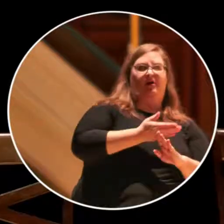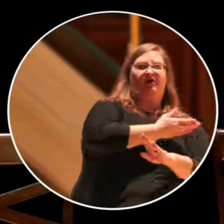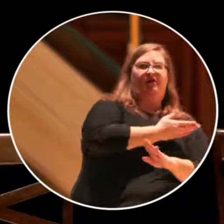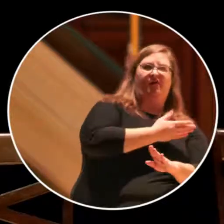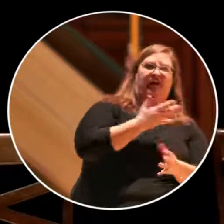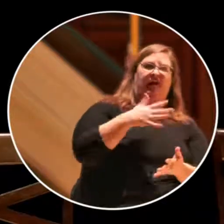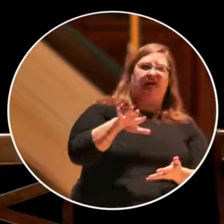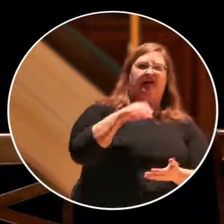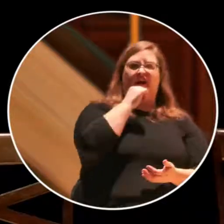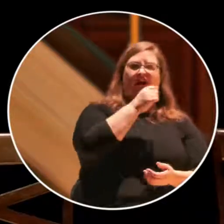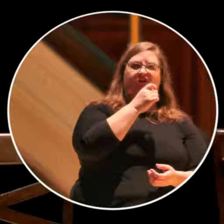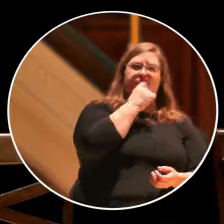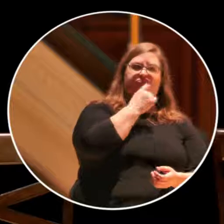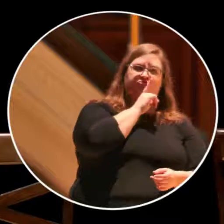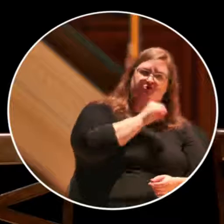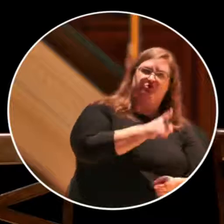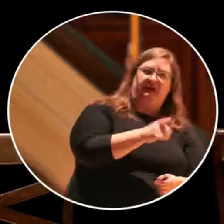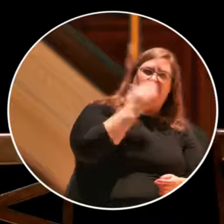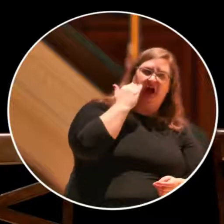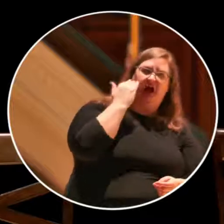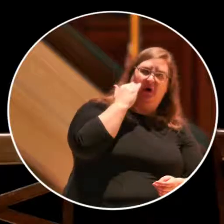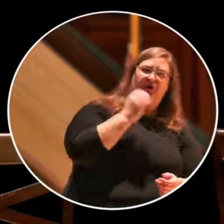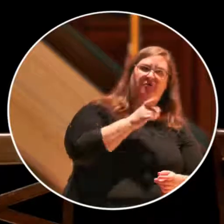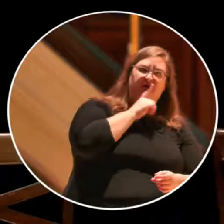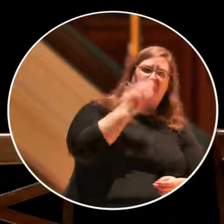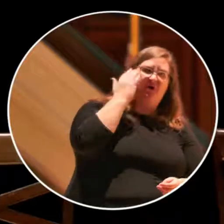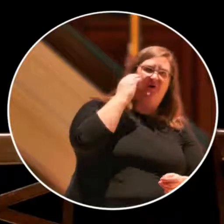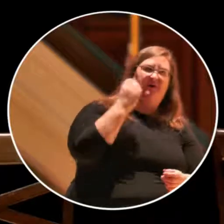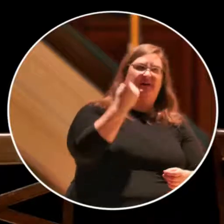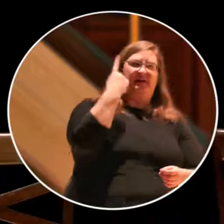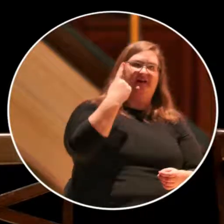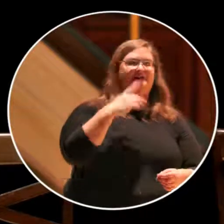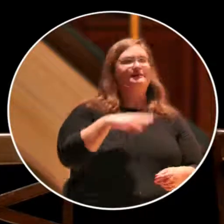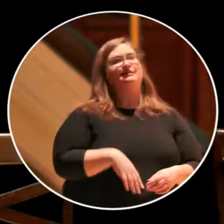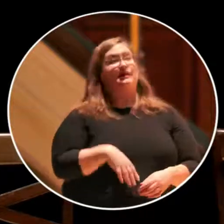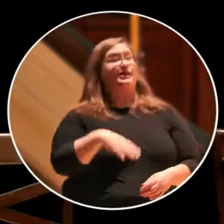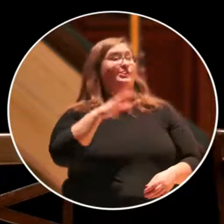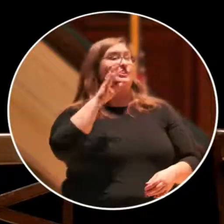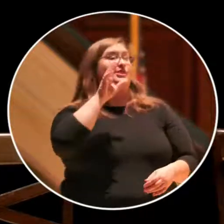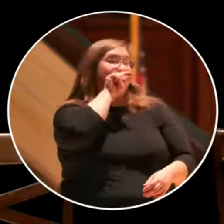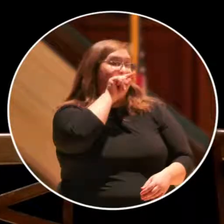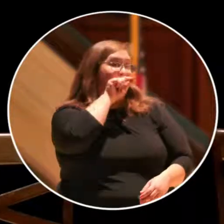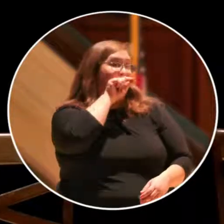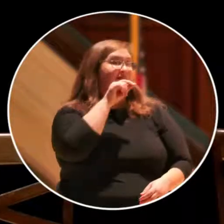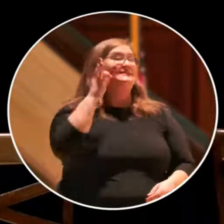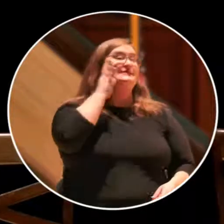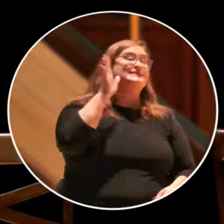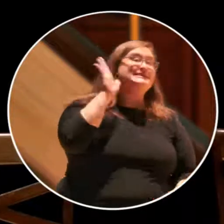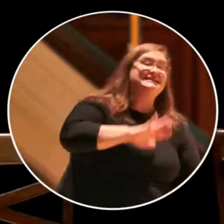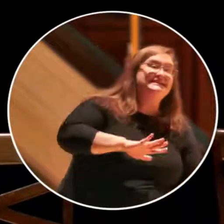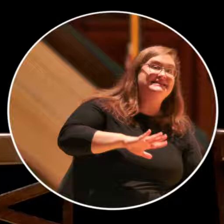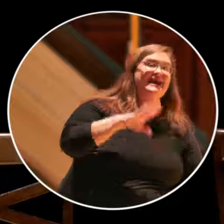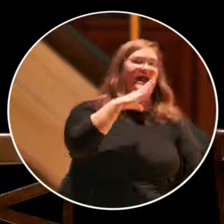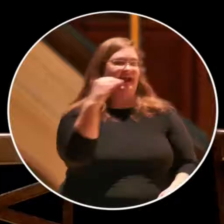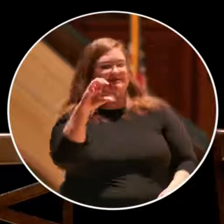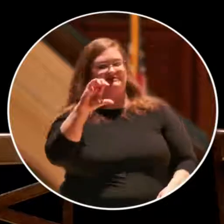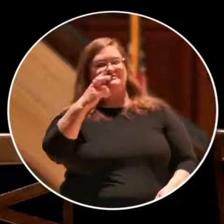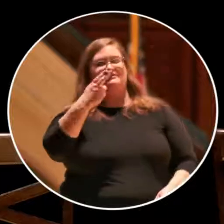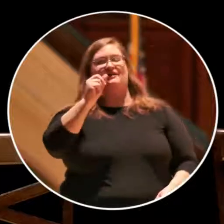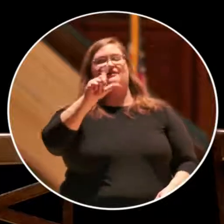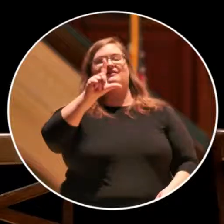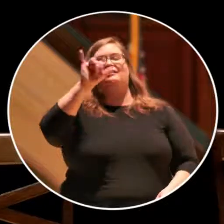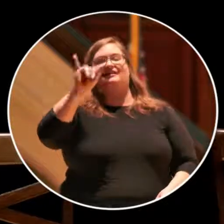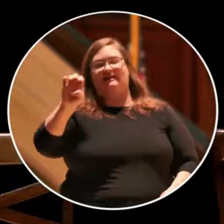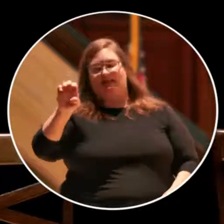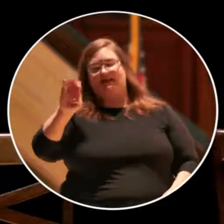process. With his story, The Birds, the Bees, and Charlie Brown, please